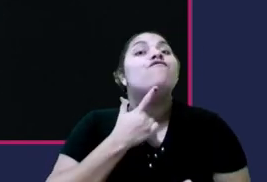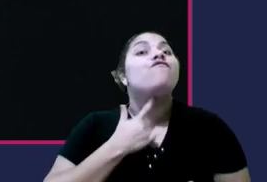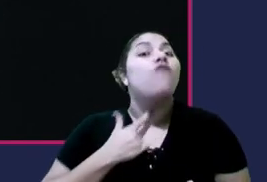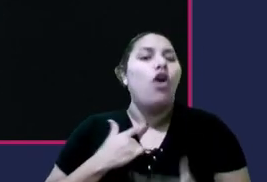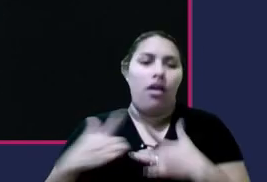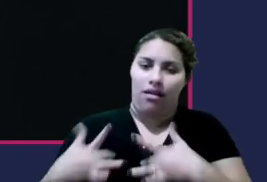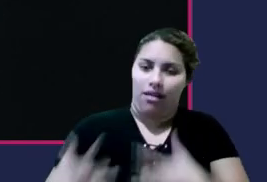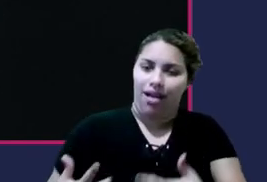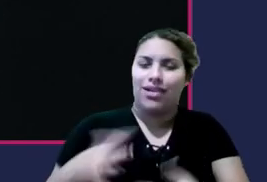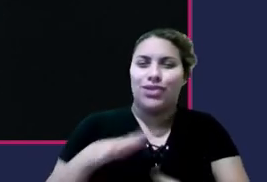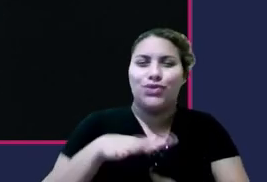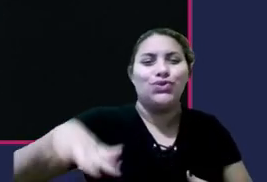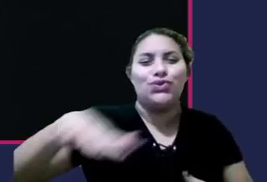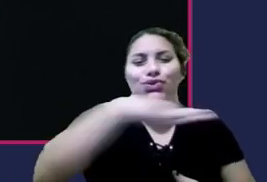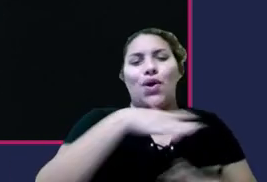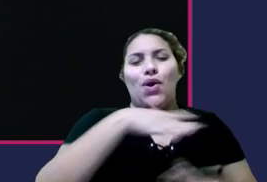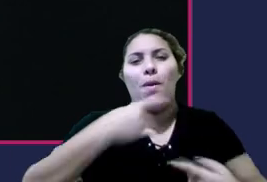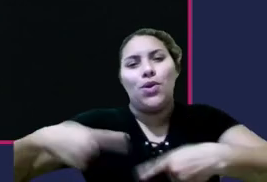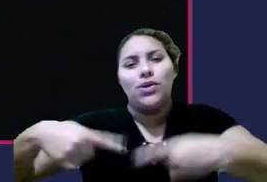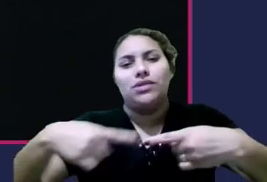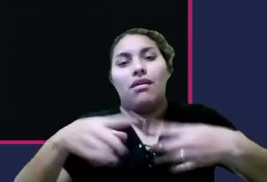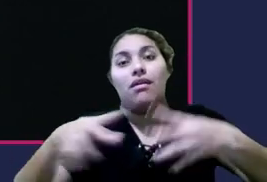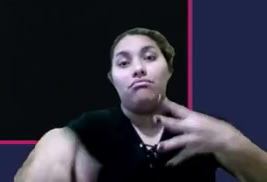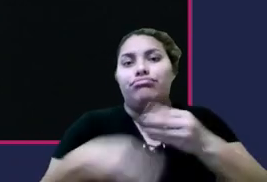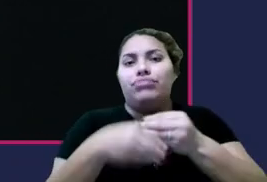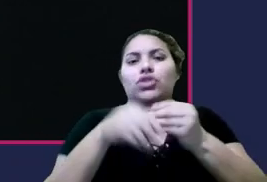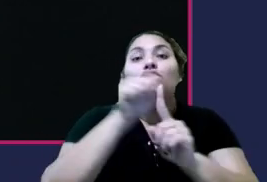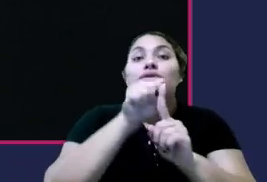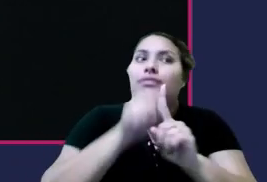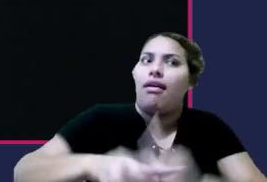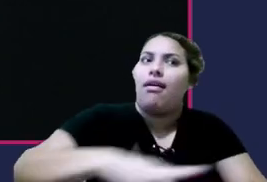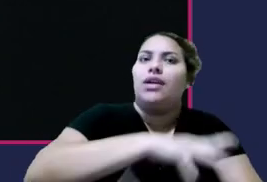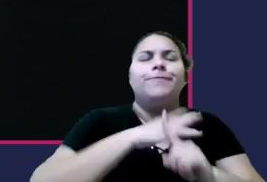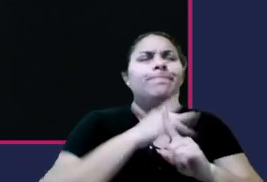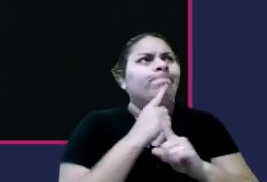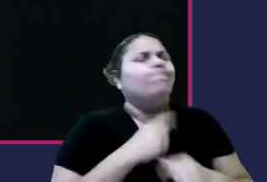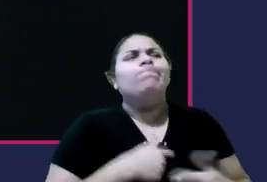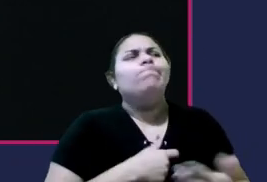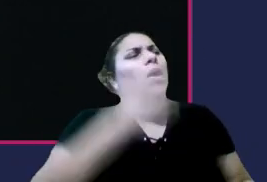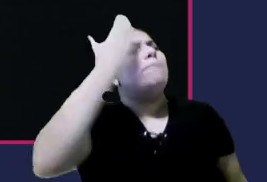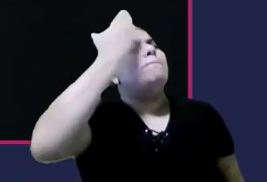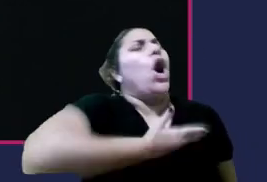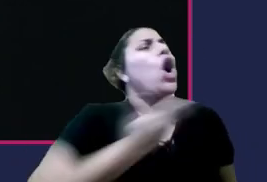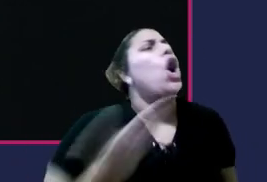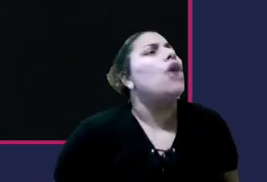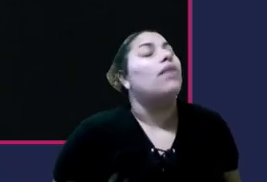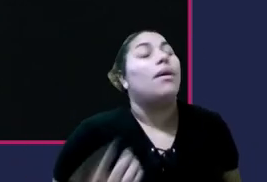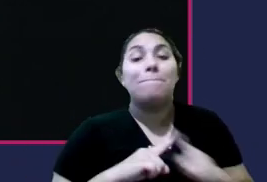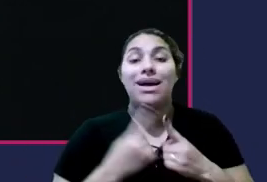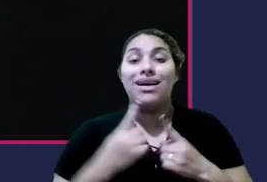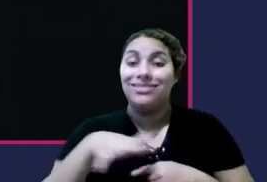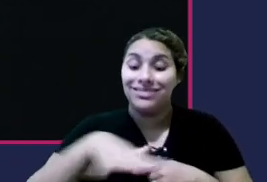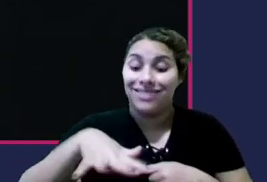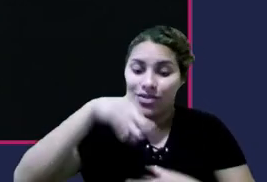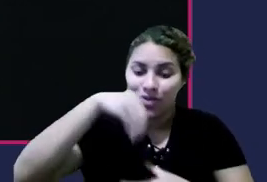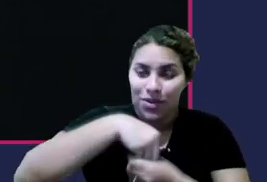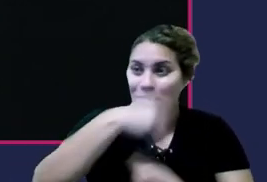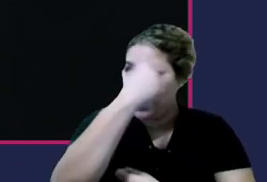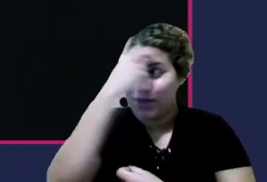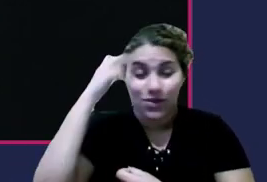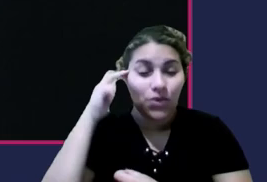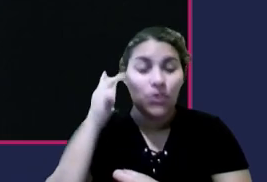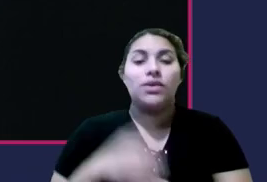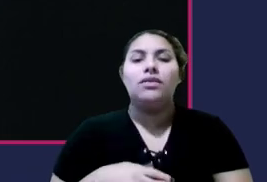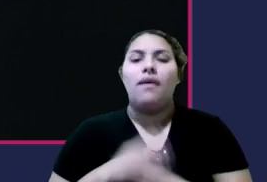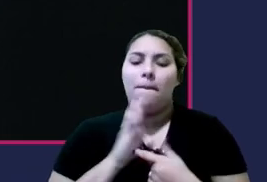this political willingness that we demand, I mean, the society demands that. And